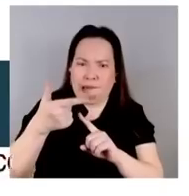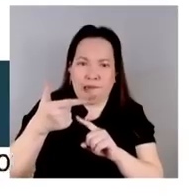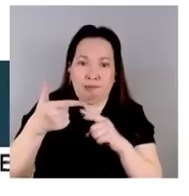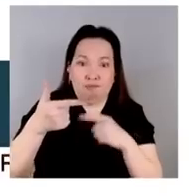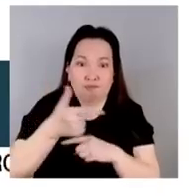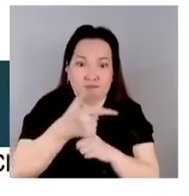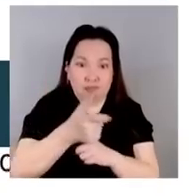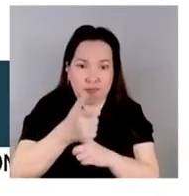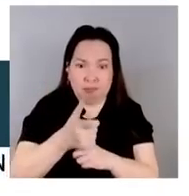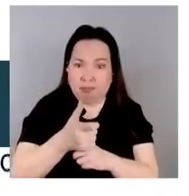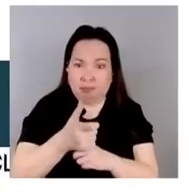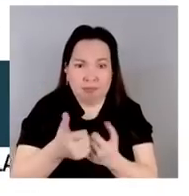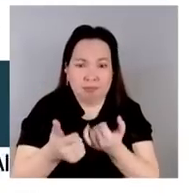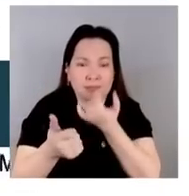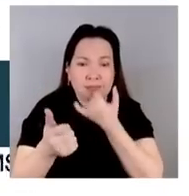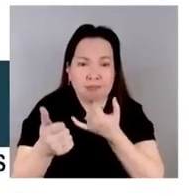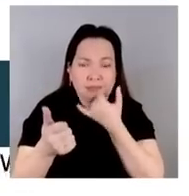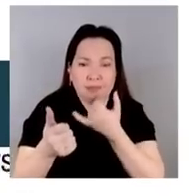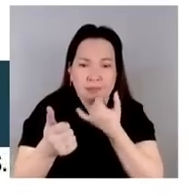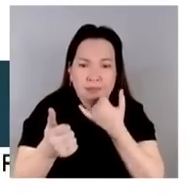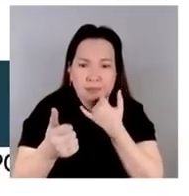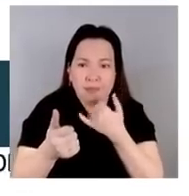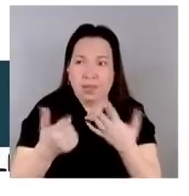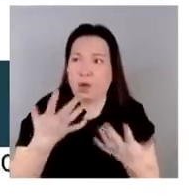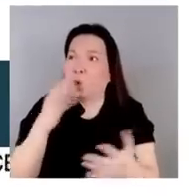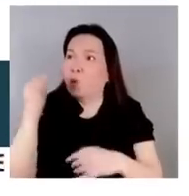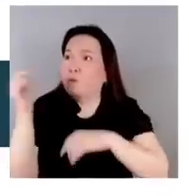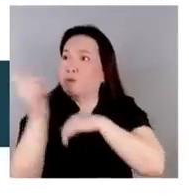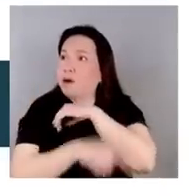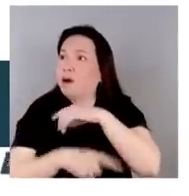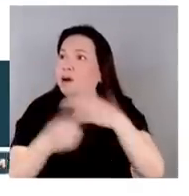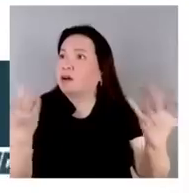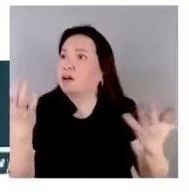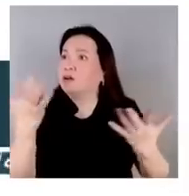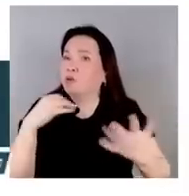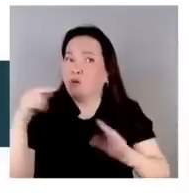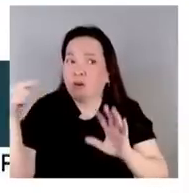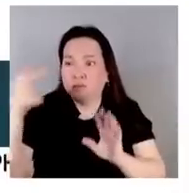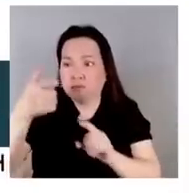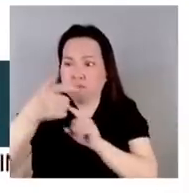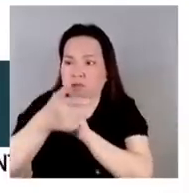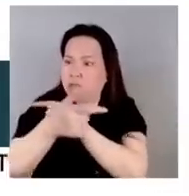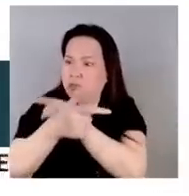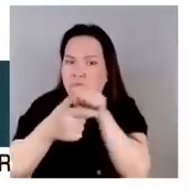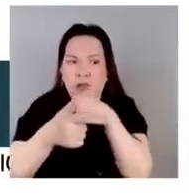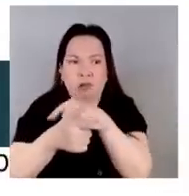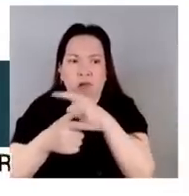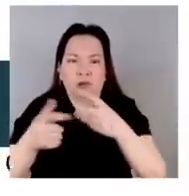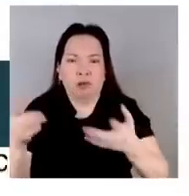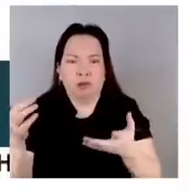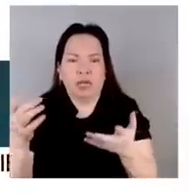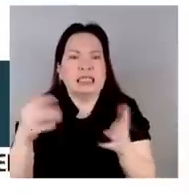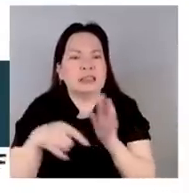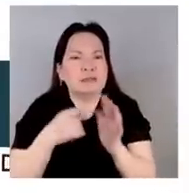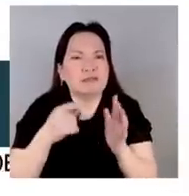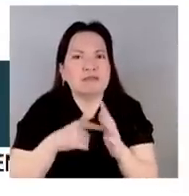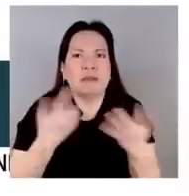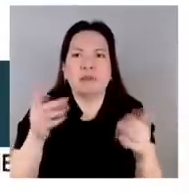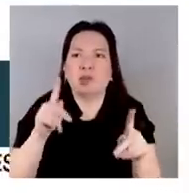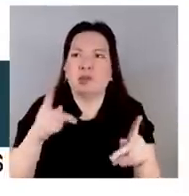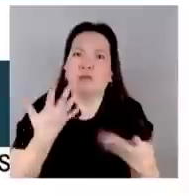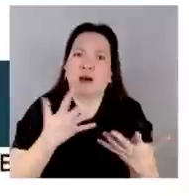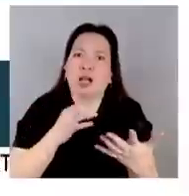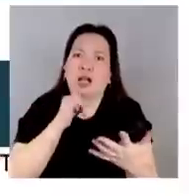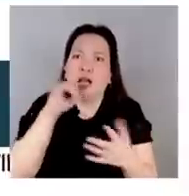these killings. And, you know, there have been just heartbreaking stories of people who've been in the wrong place at the wrong time, who've talked about having